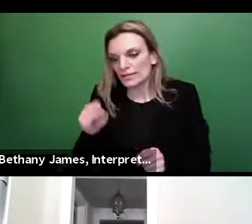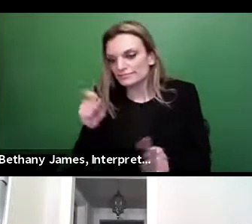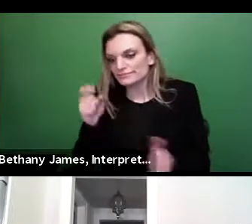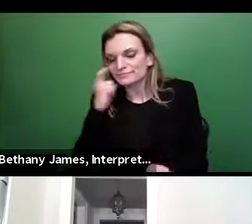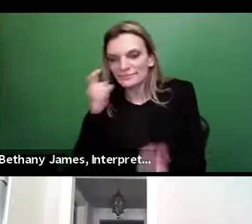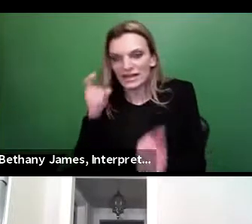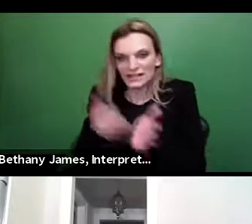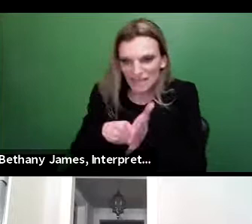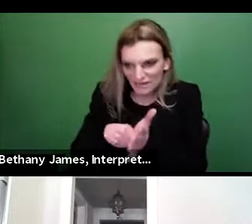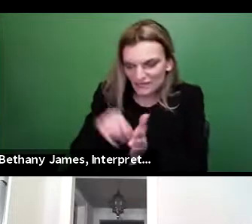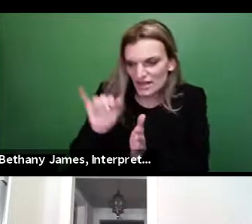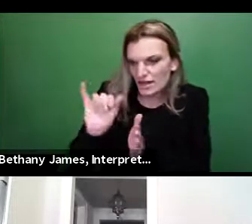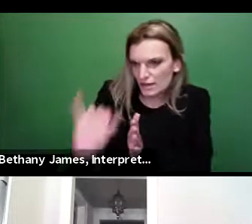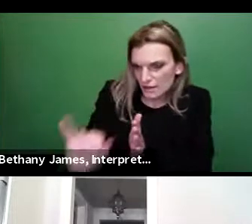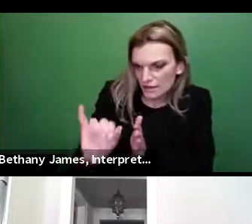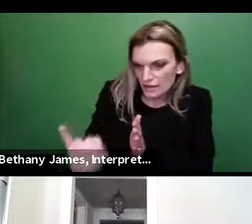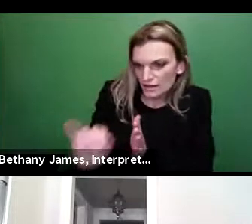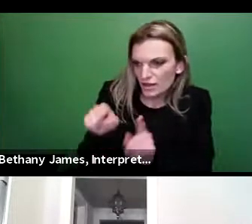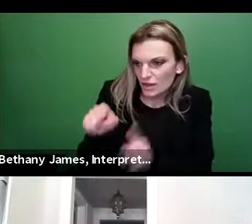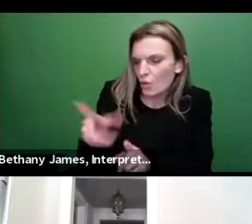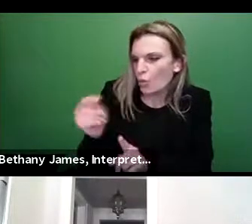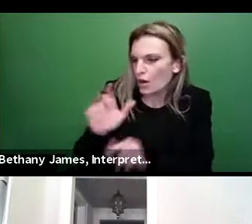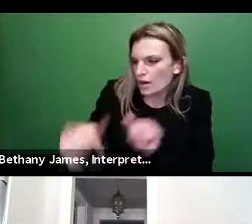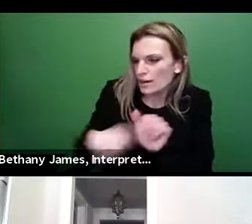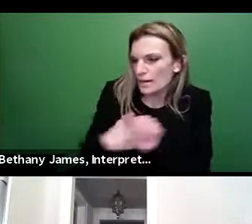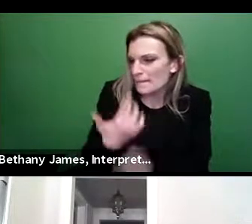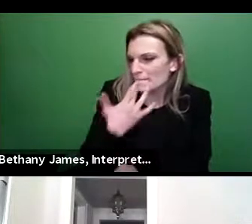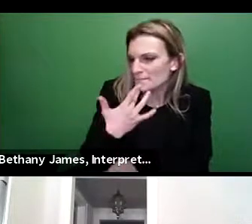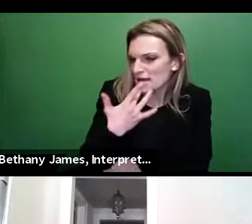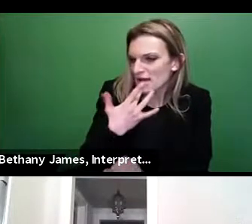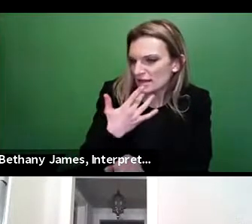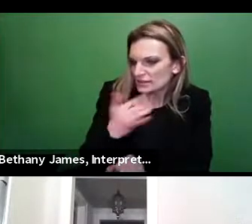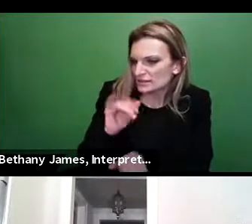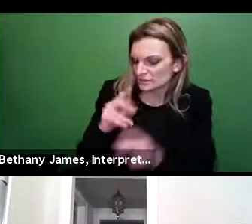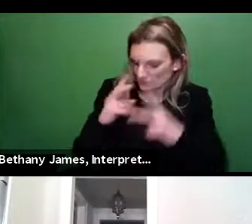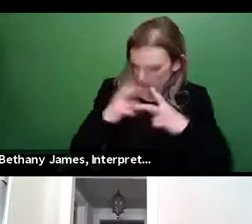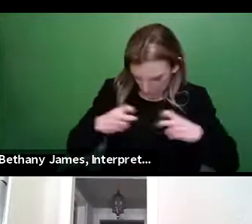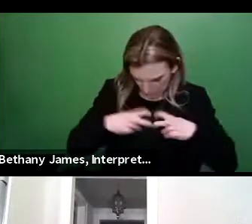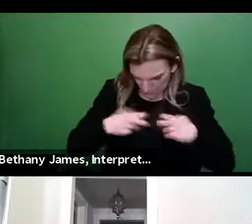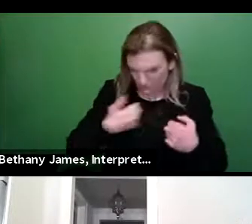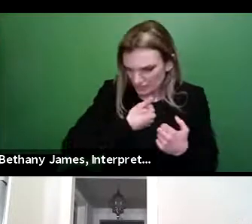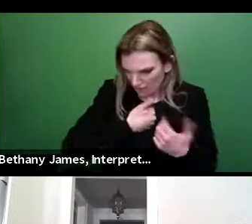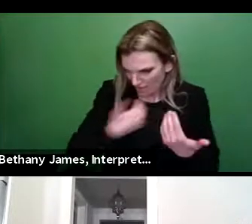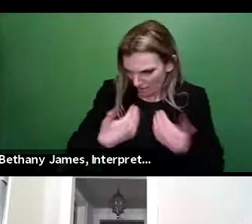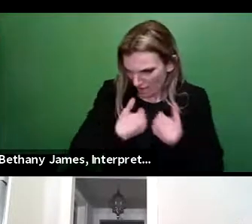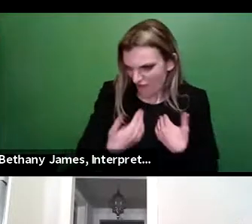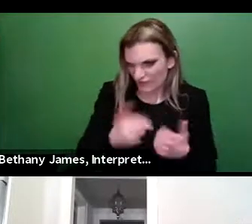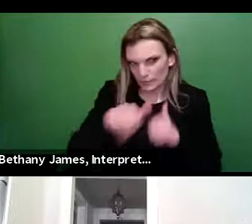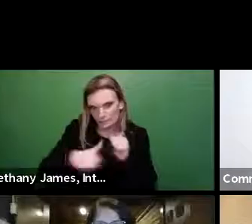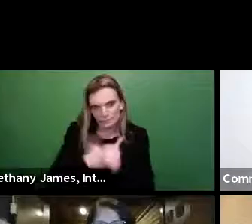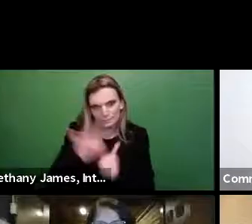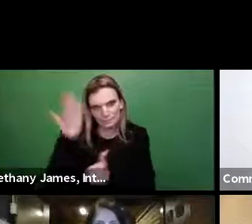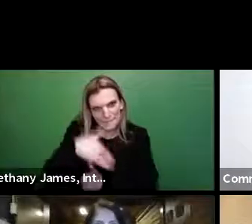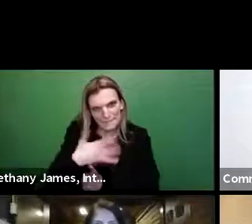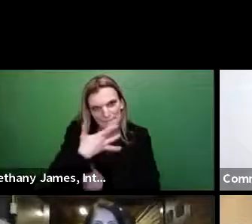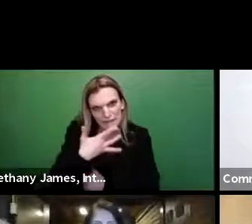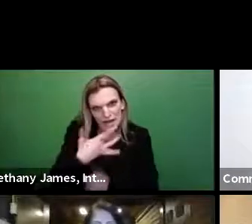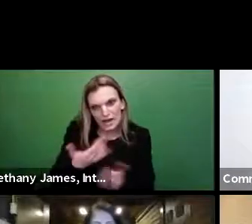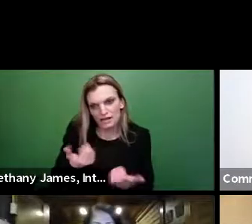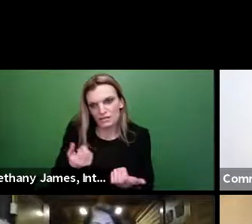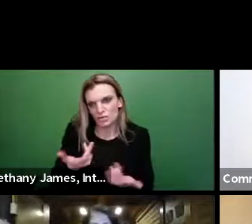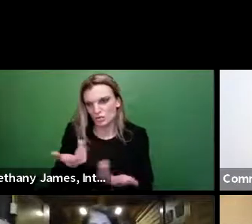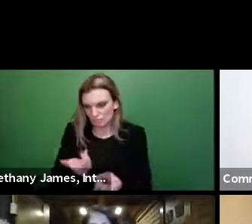and minimize bias as it shows up in ourselves, in the work of the commission, and in the policies that we're